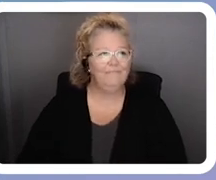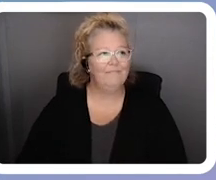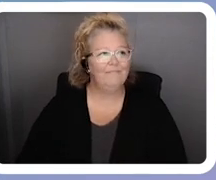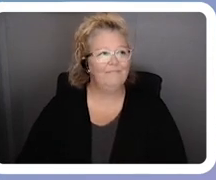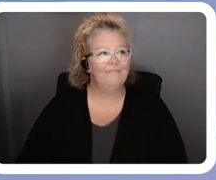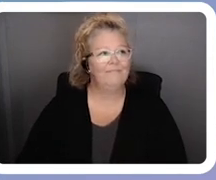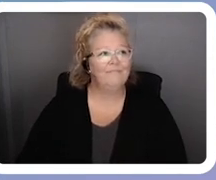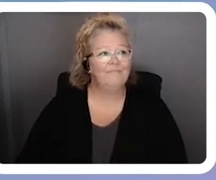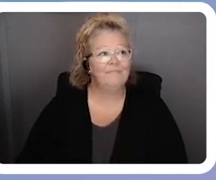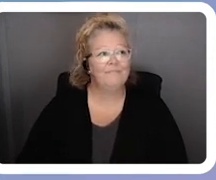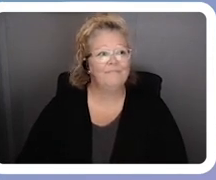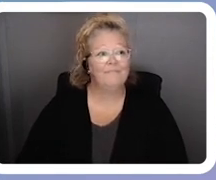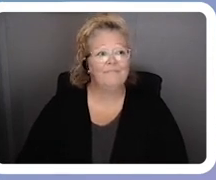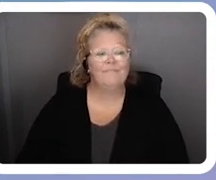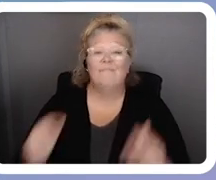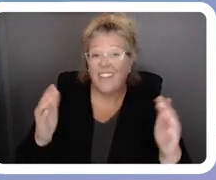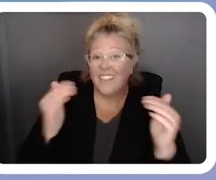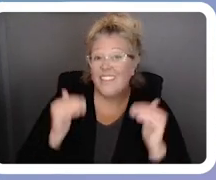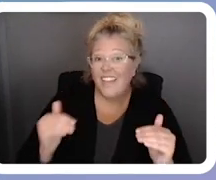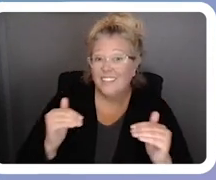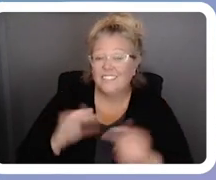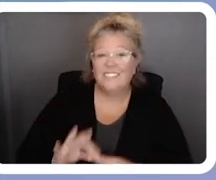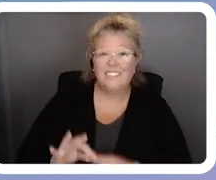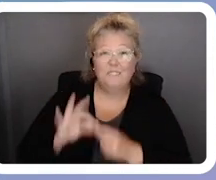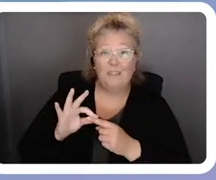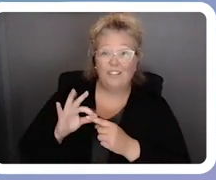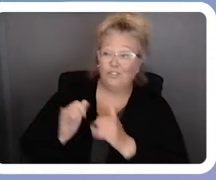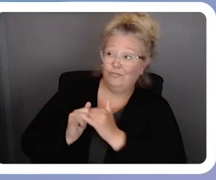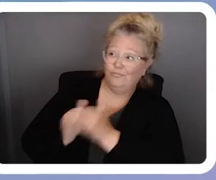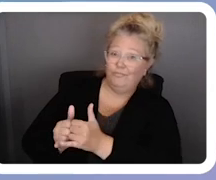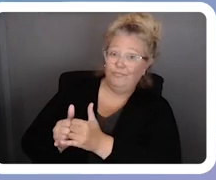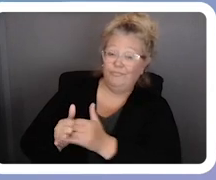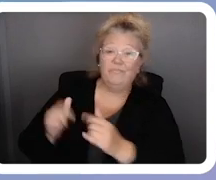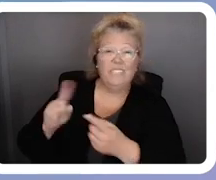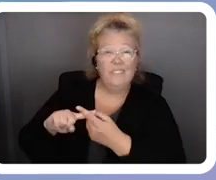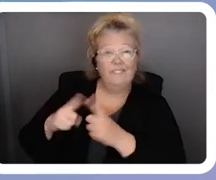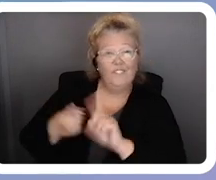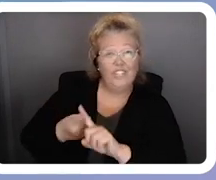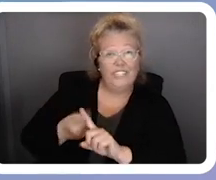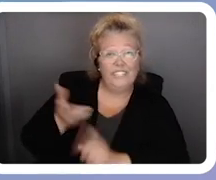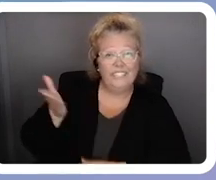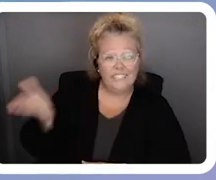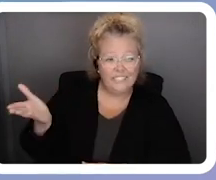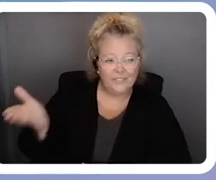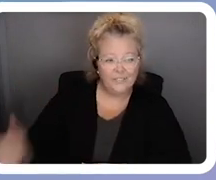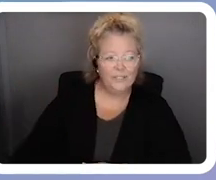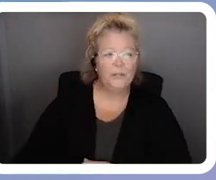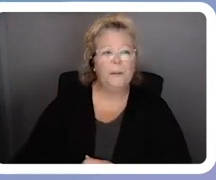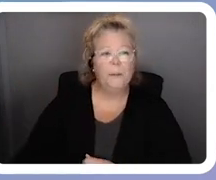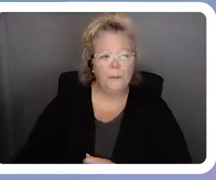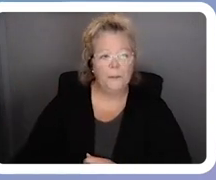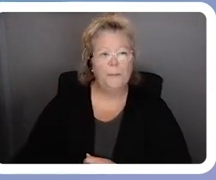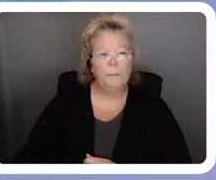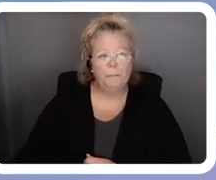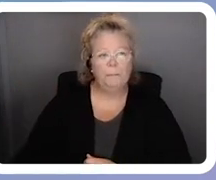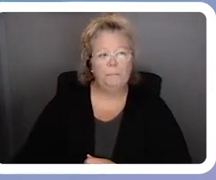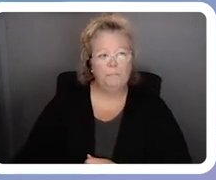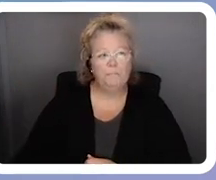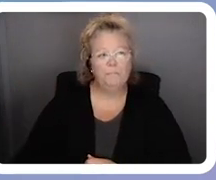evening. Next up, we have a special presentation from our friends at the